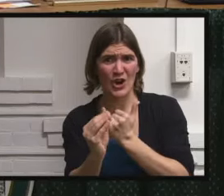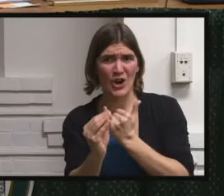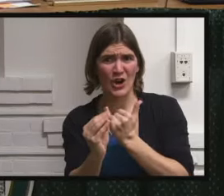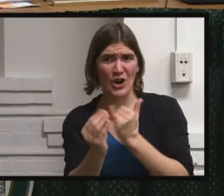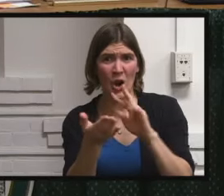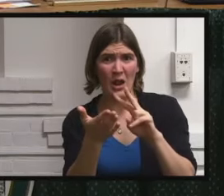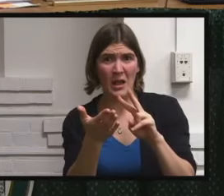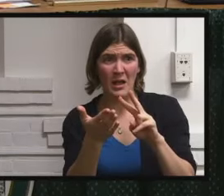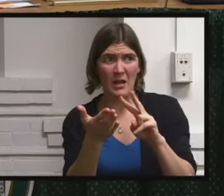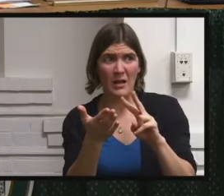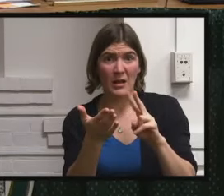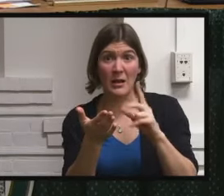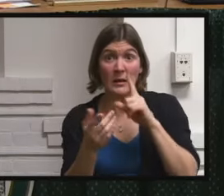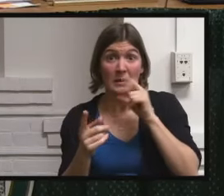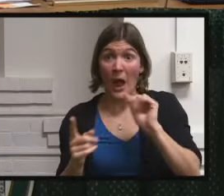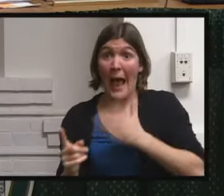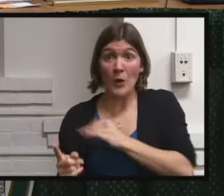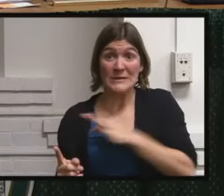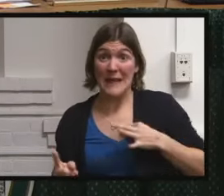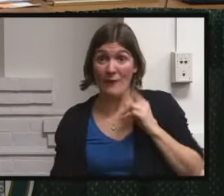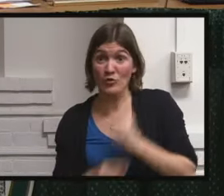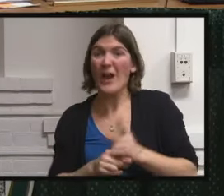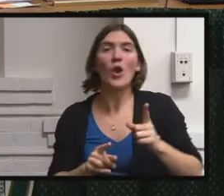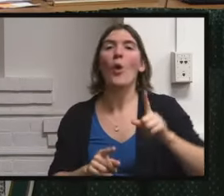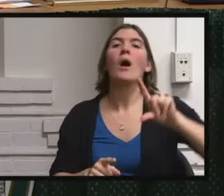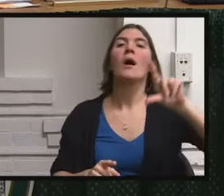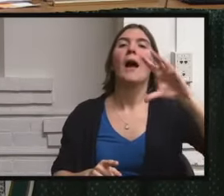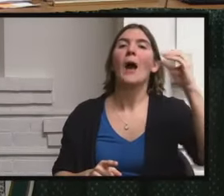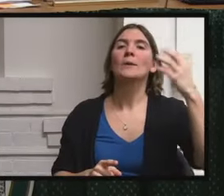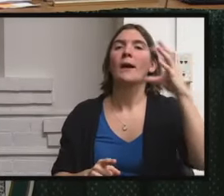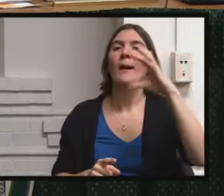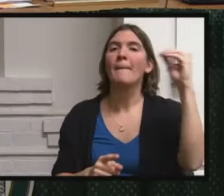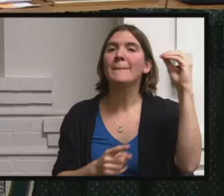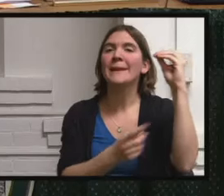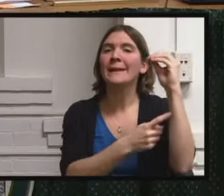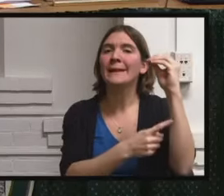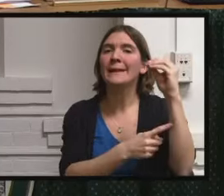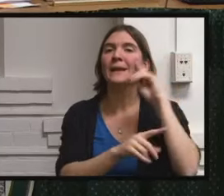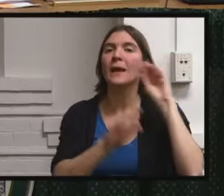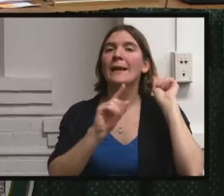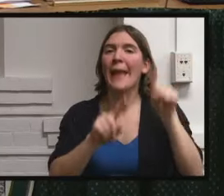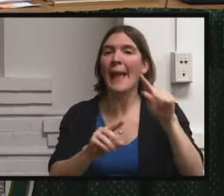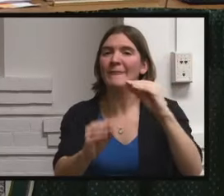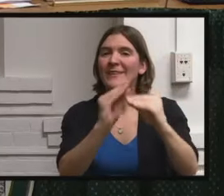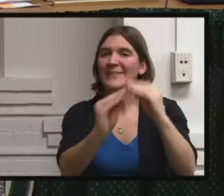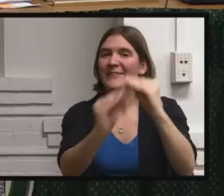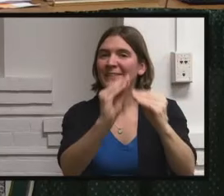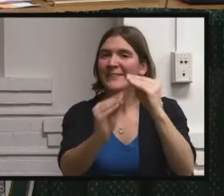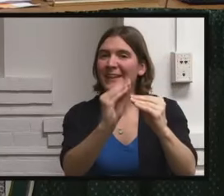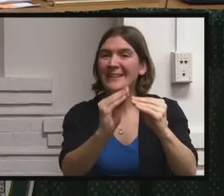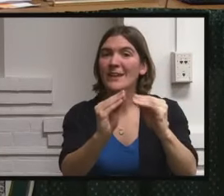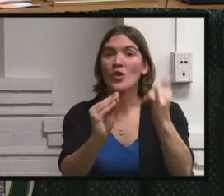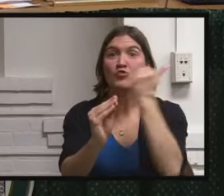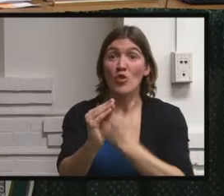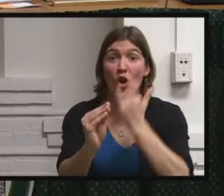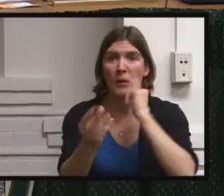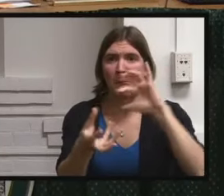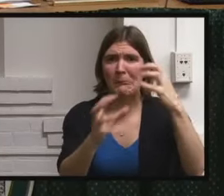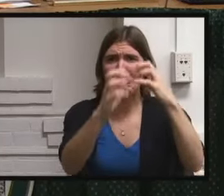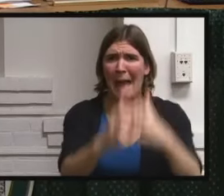was maintenance by somebody else not employed by the town. By a third party, which is why we're seeking for them to make the town whole. That's right. It was